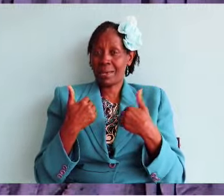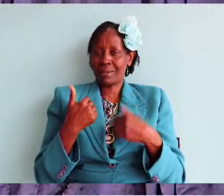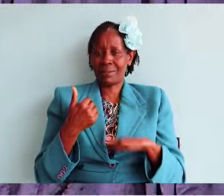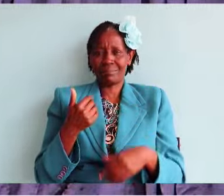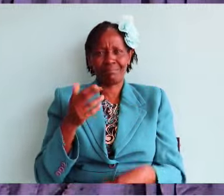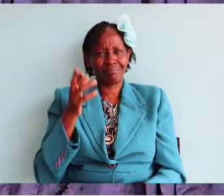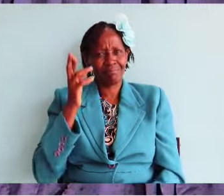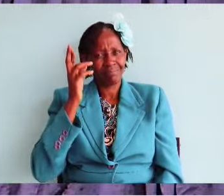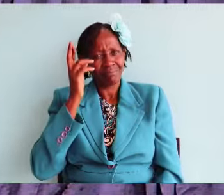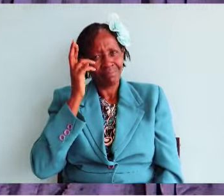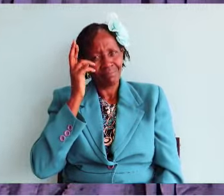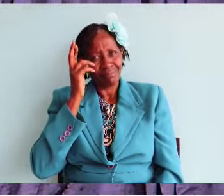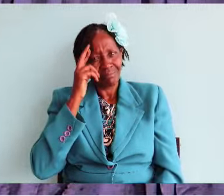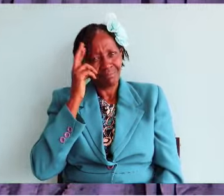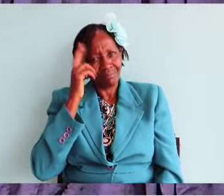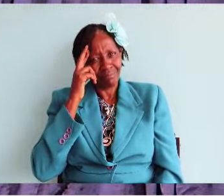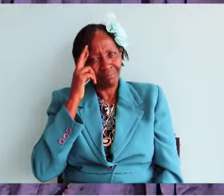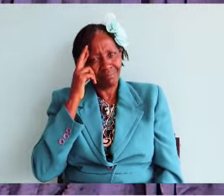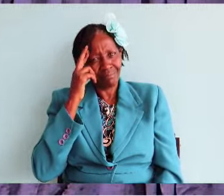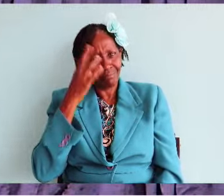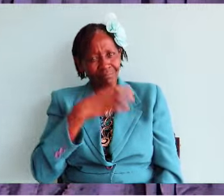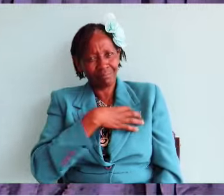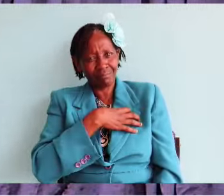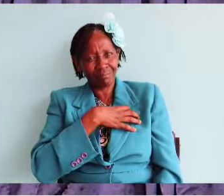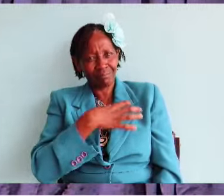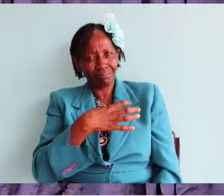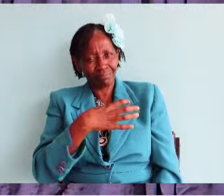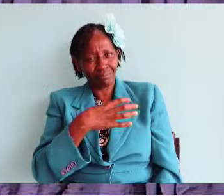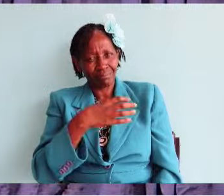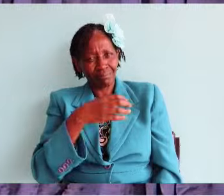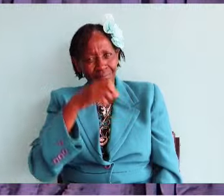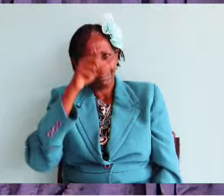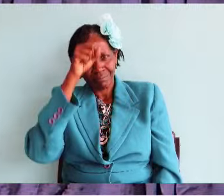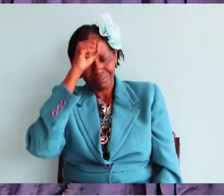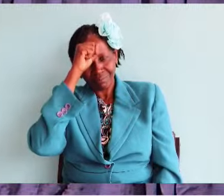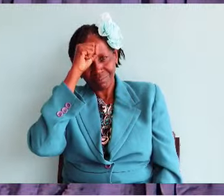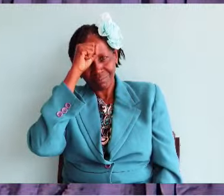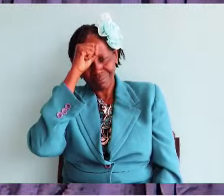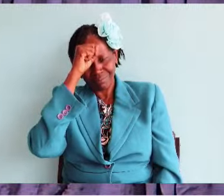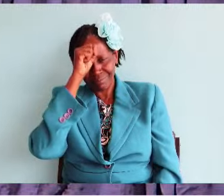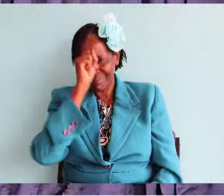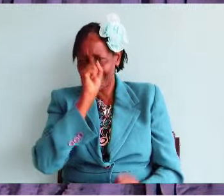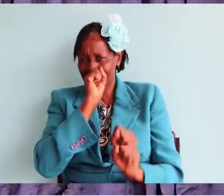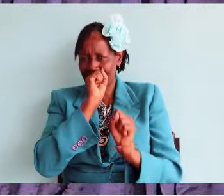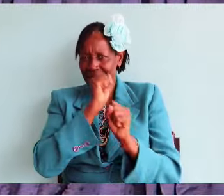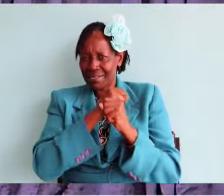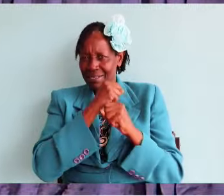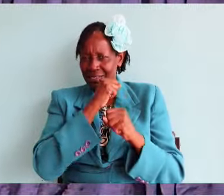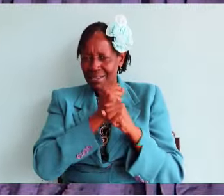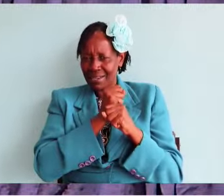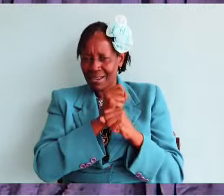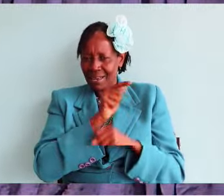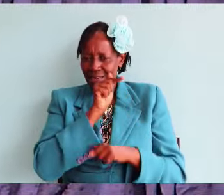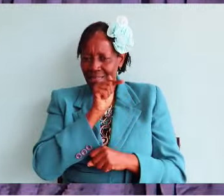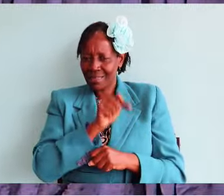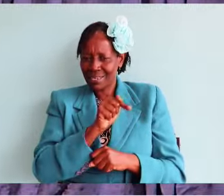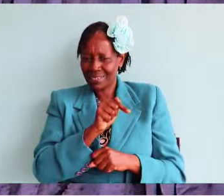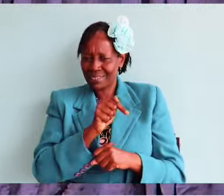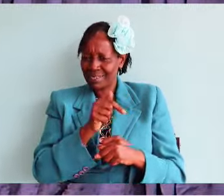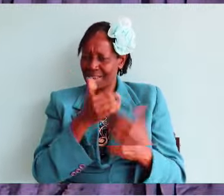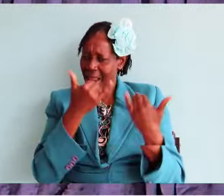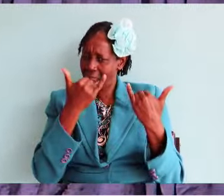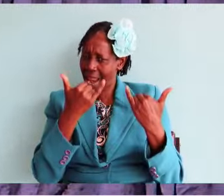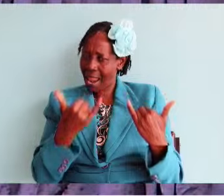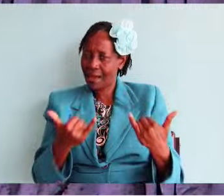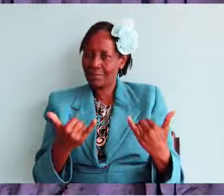Testament. He was like, I have done this. I have done this. Now I will sit. Now I will